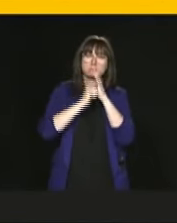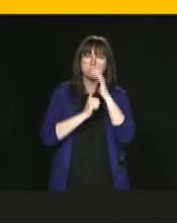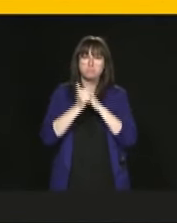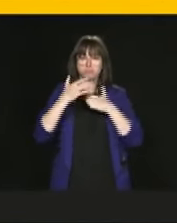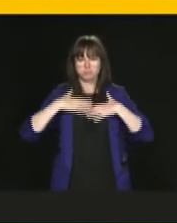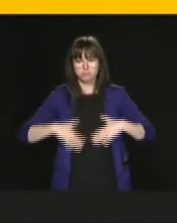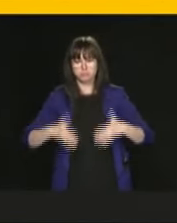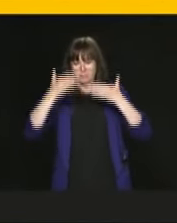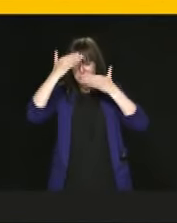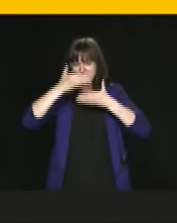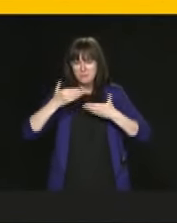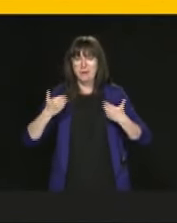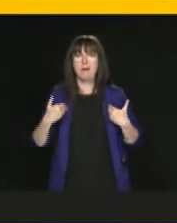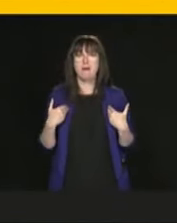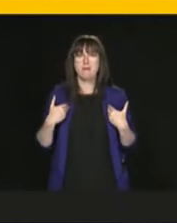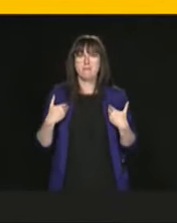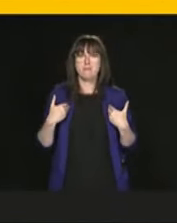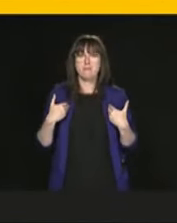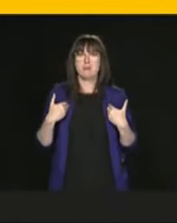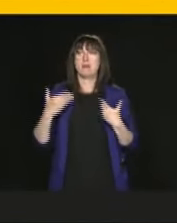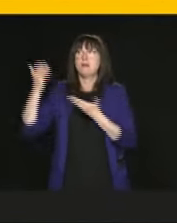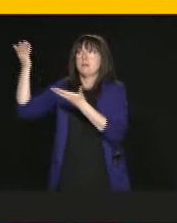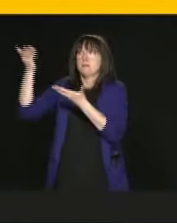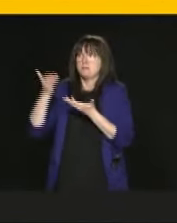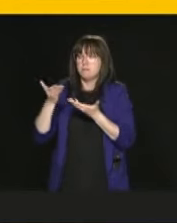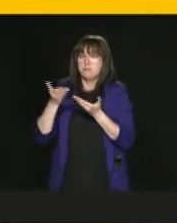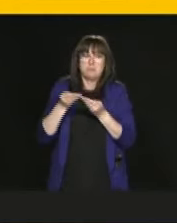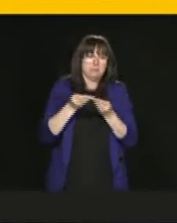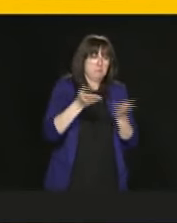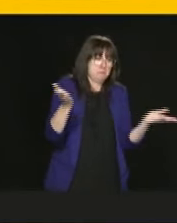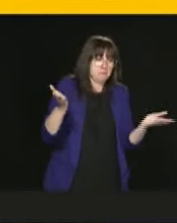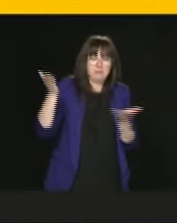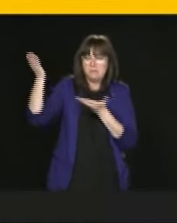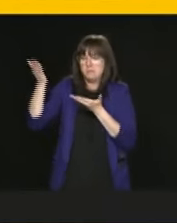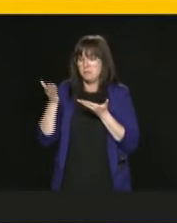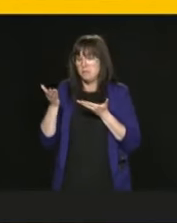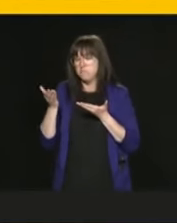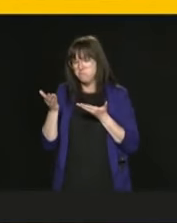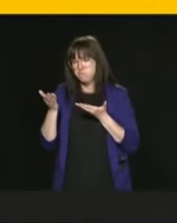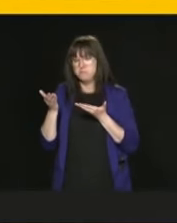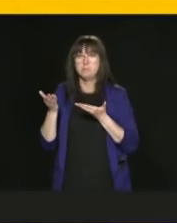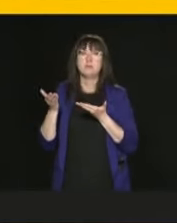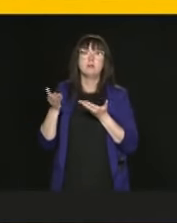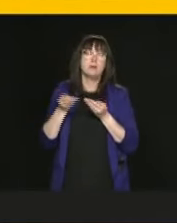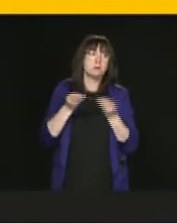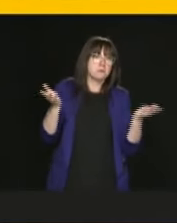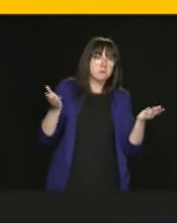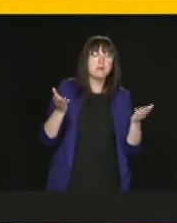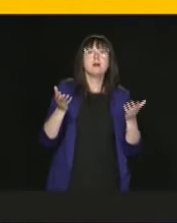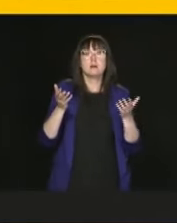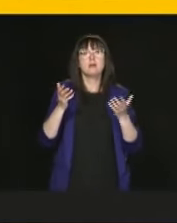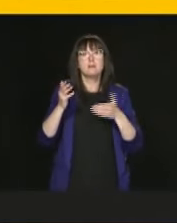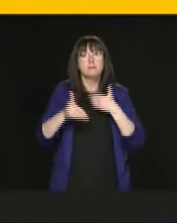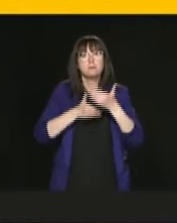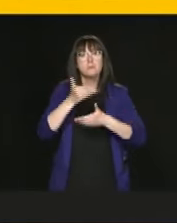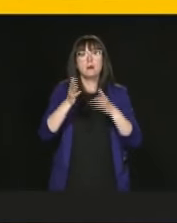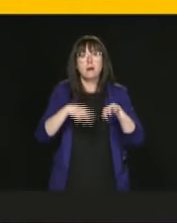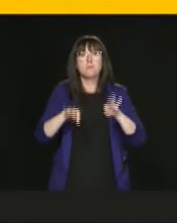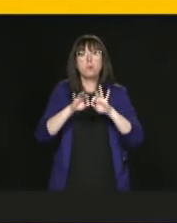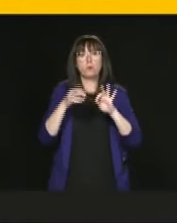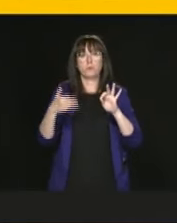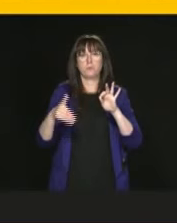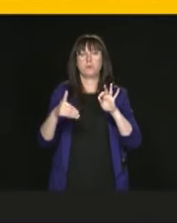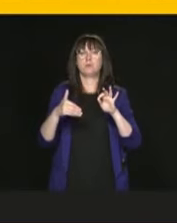utilized, and then stuff coming out is a big sort of process in ensuring that jurisdictions have what they need.